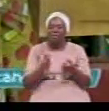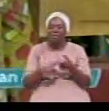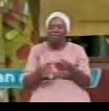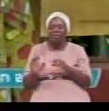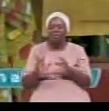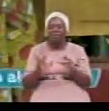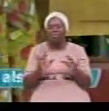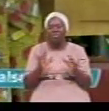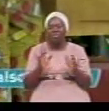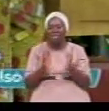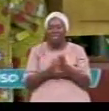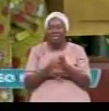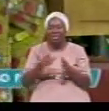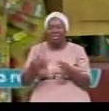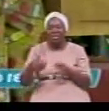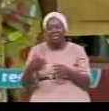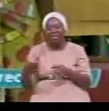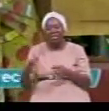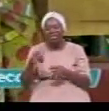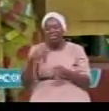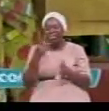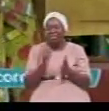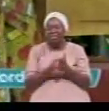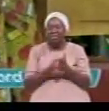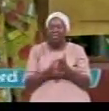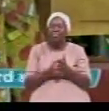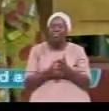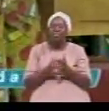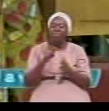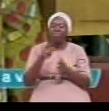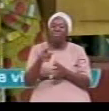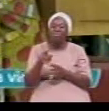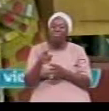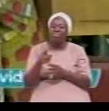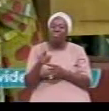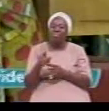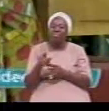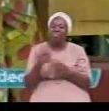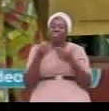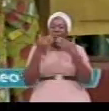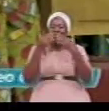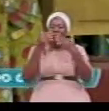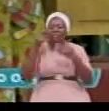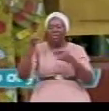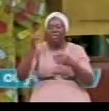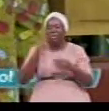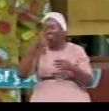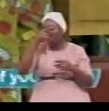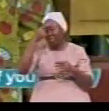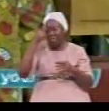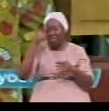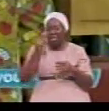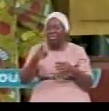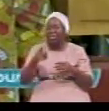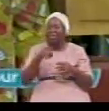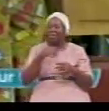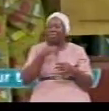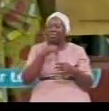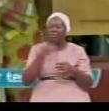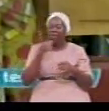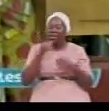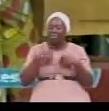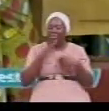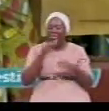do. The other thing she said is that she's thanking God because she had been a member of